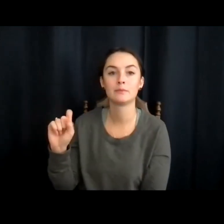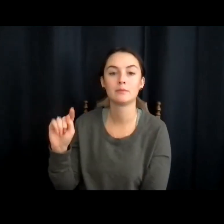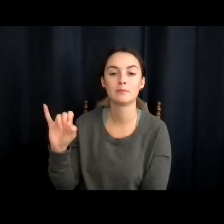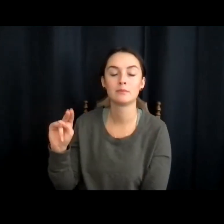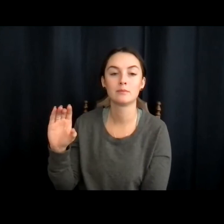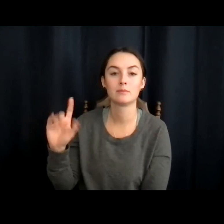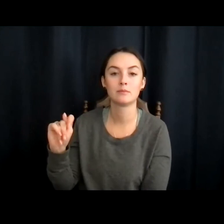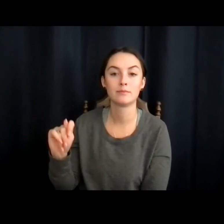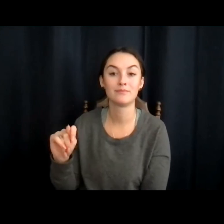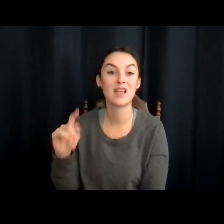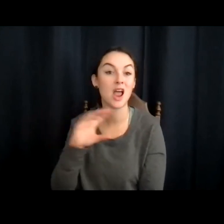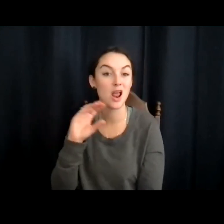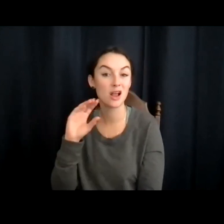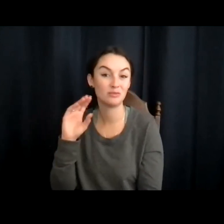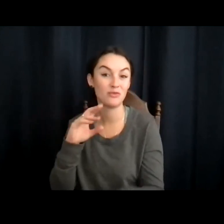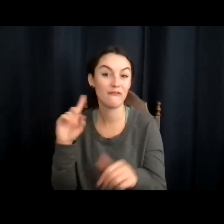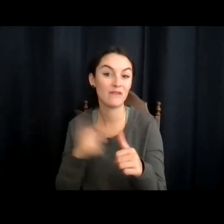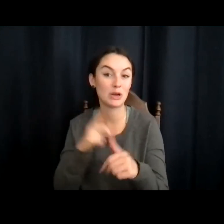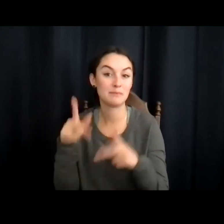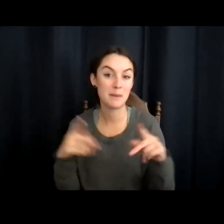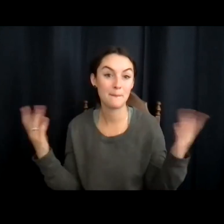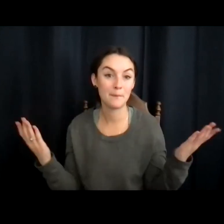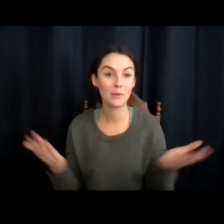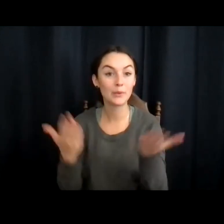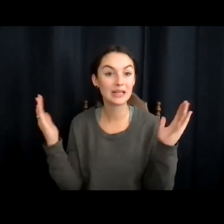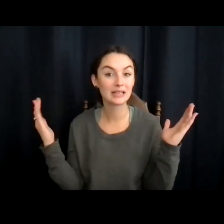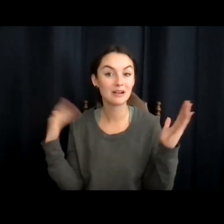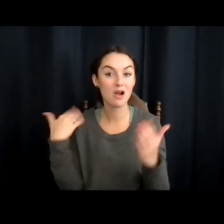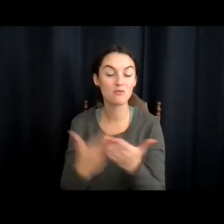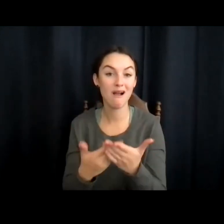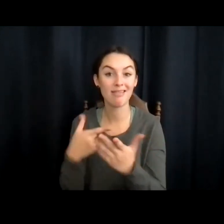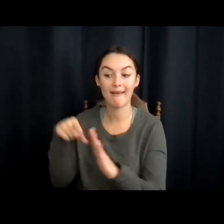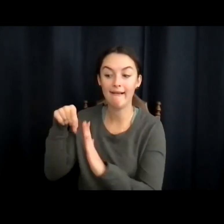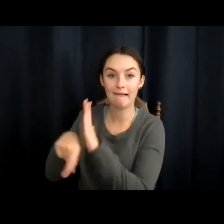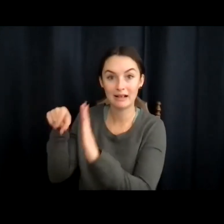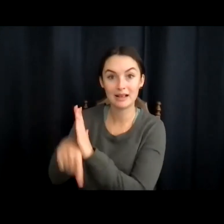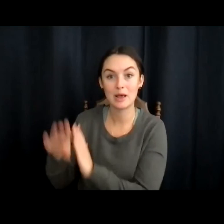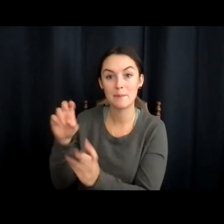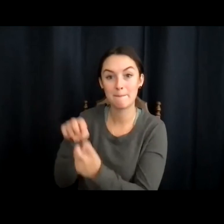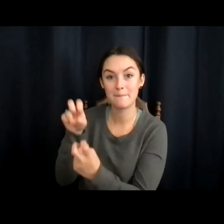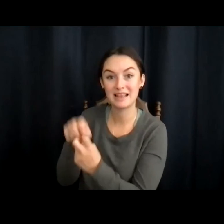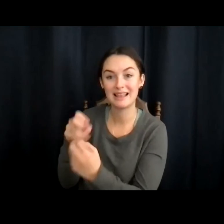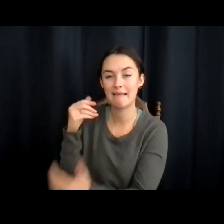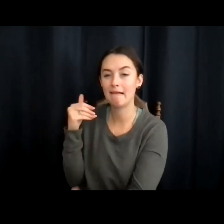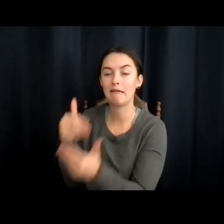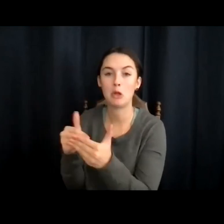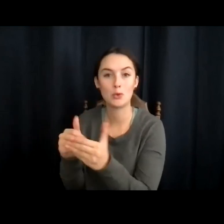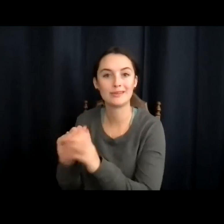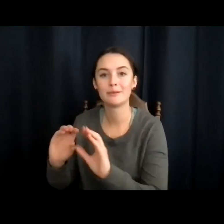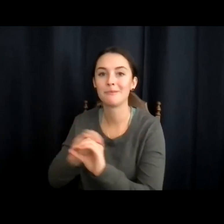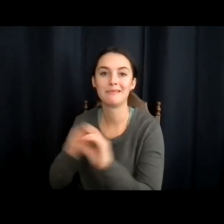originally when people got here, they hunted beavers so much that they almost became extinct.